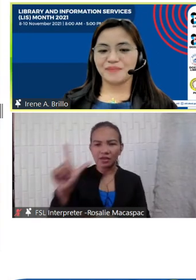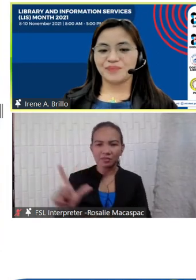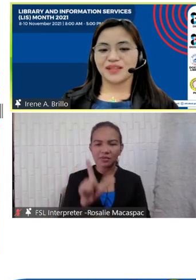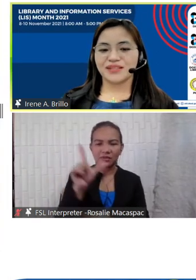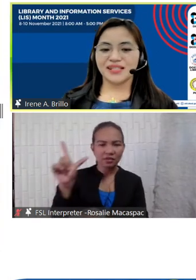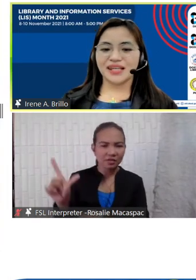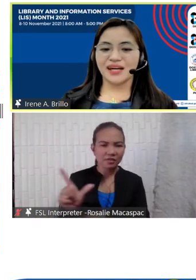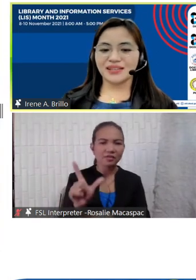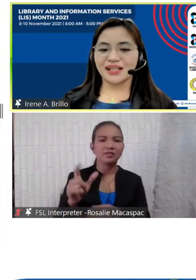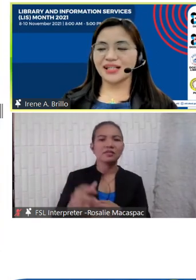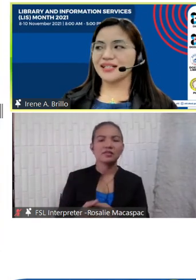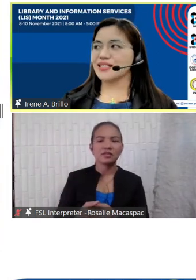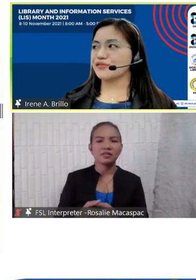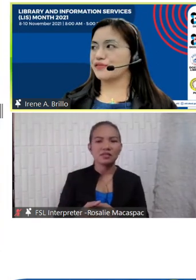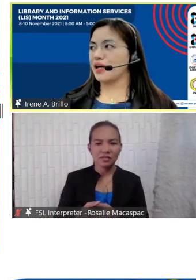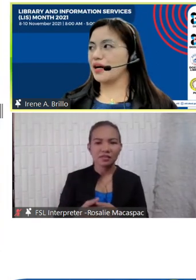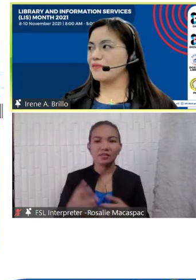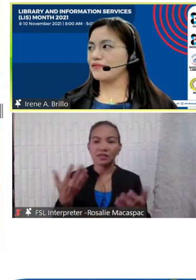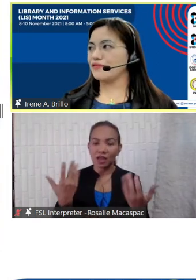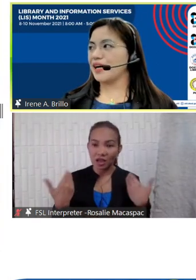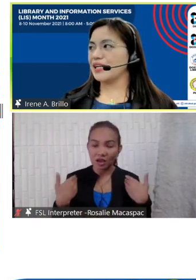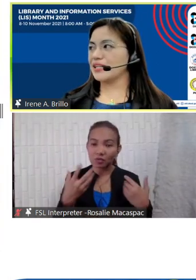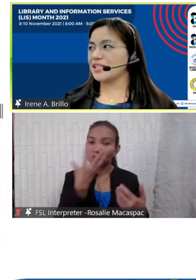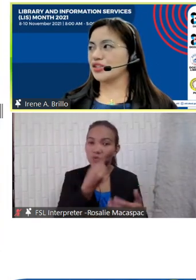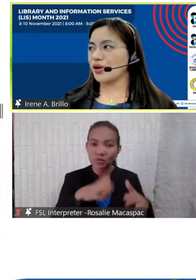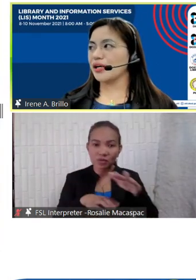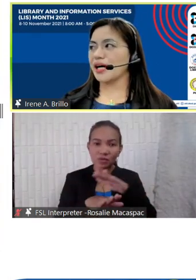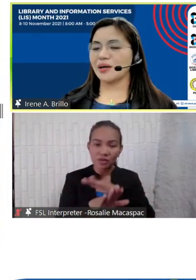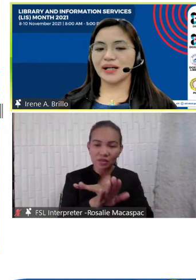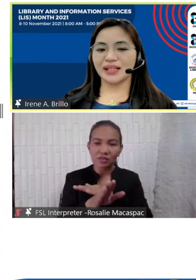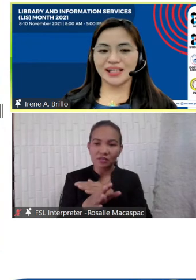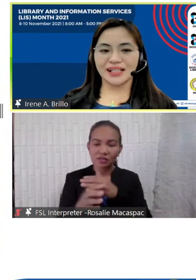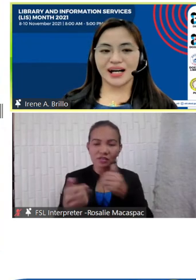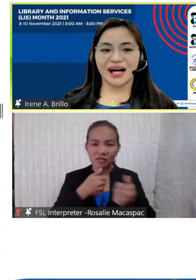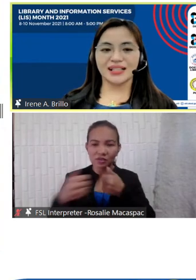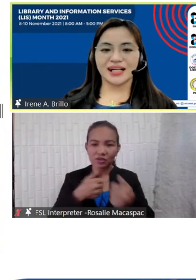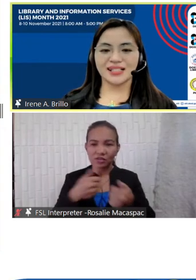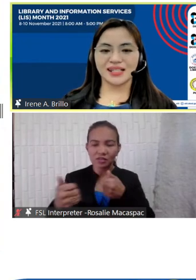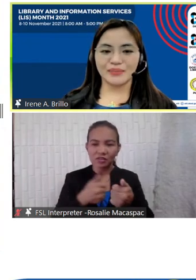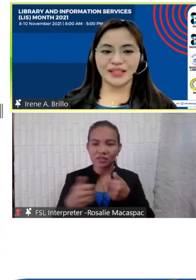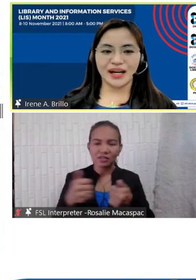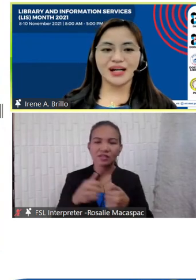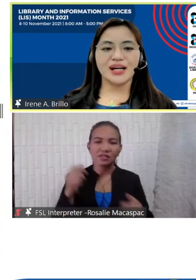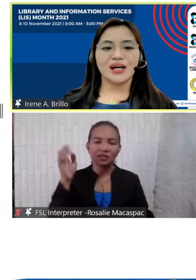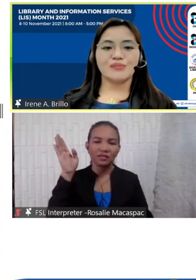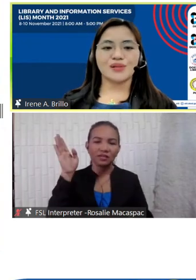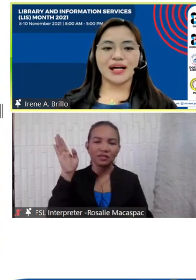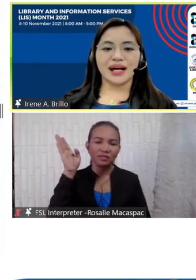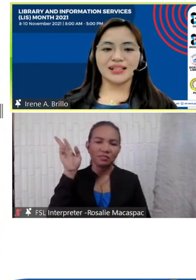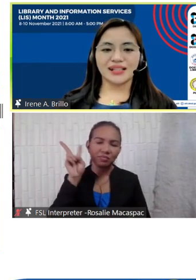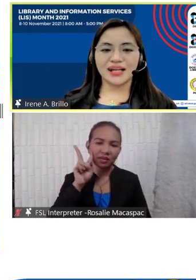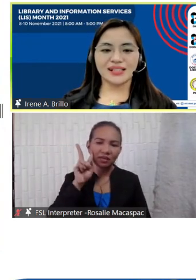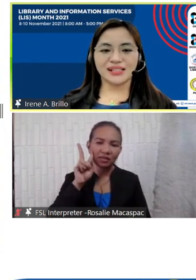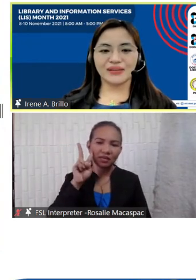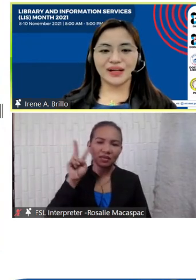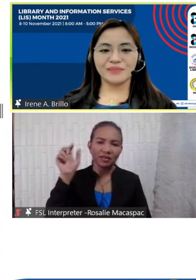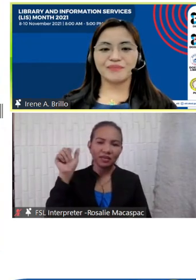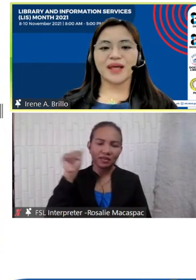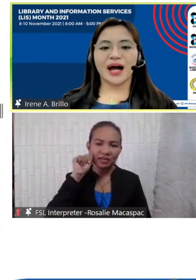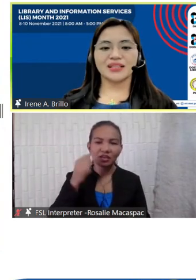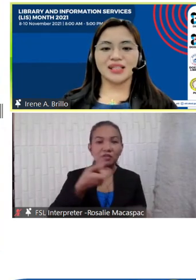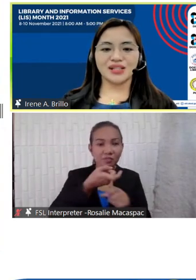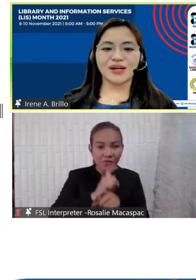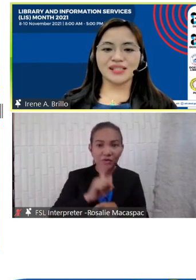And this entry is from Valerie Joy Abakita. At ang sabi niya, mula